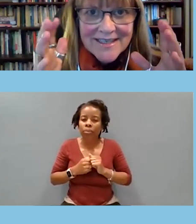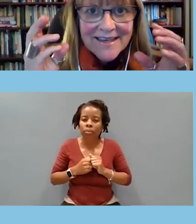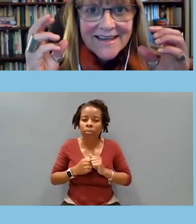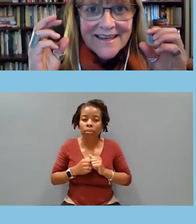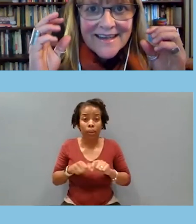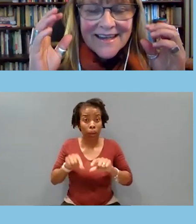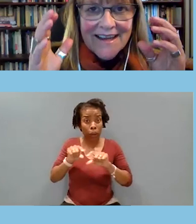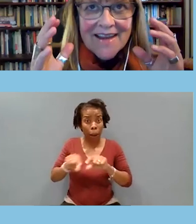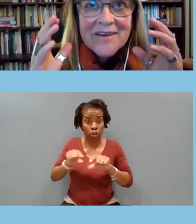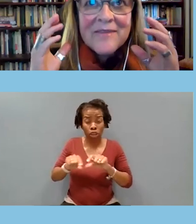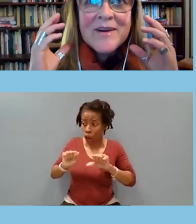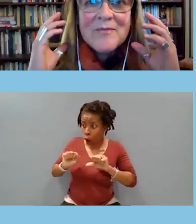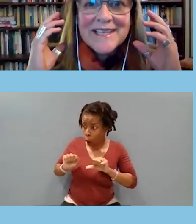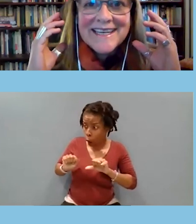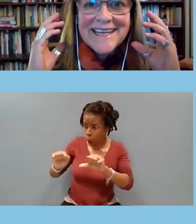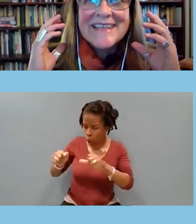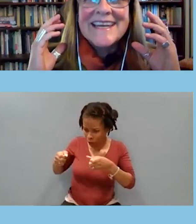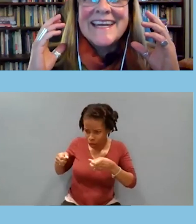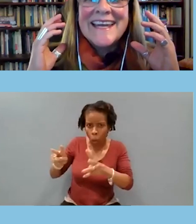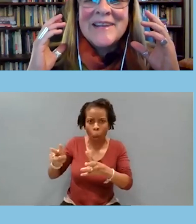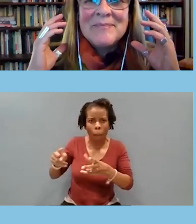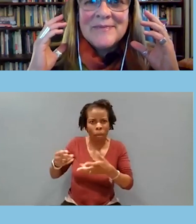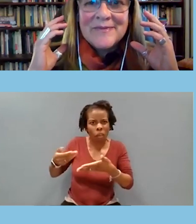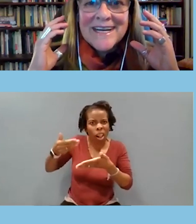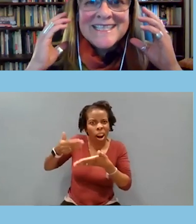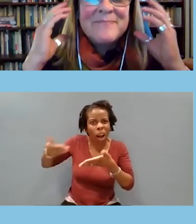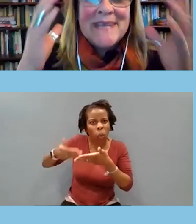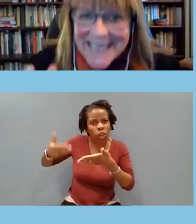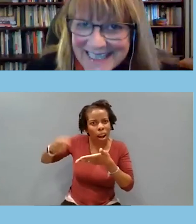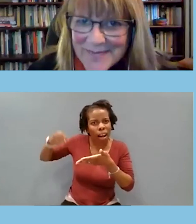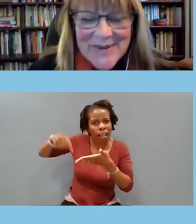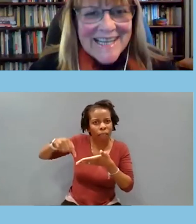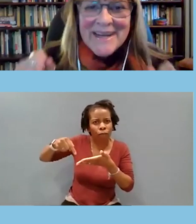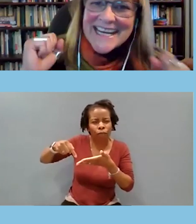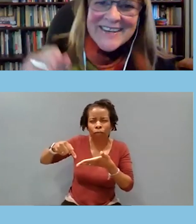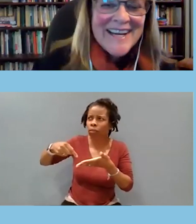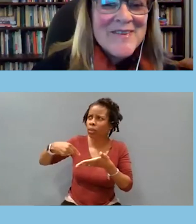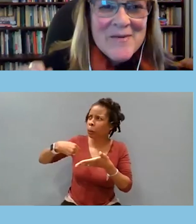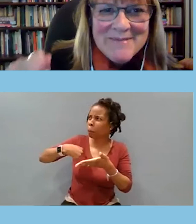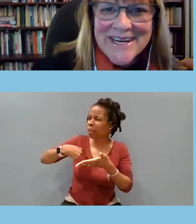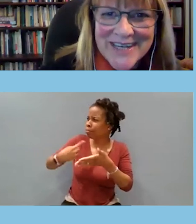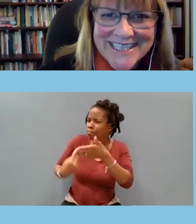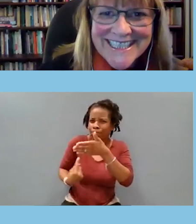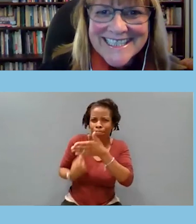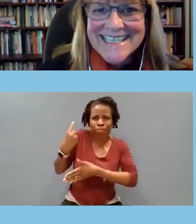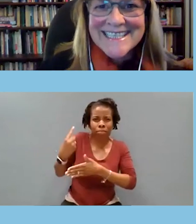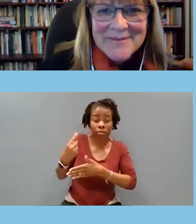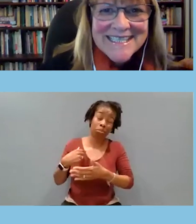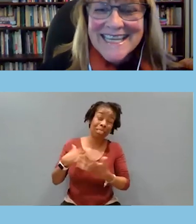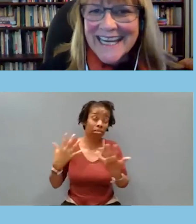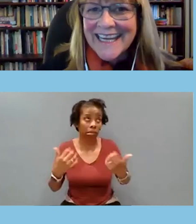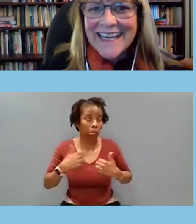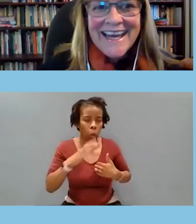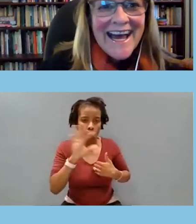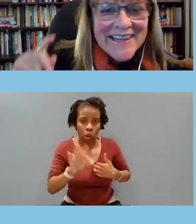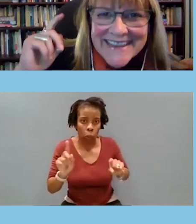language, I wonder what what its being is about. But, you know, I don't know what my question is, except